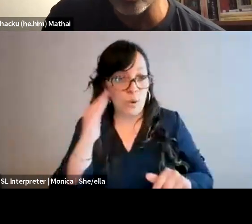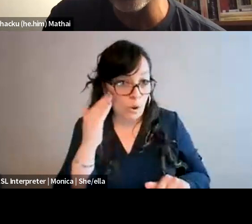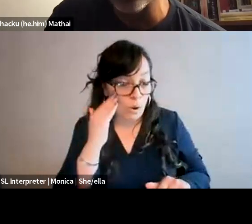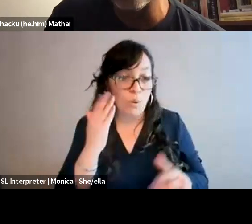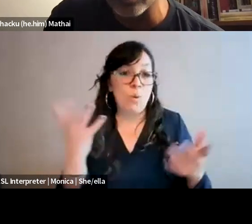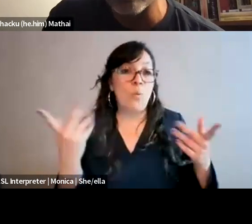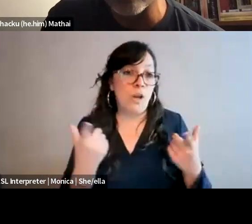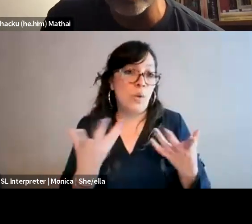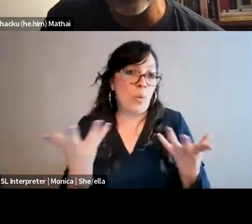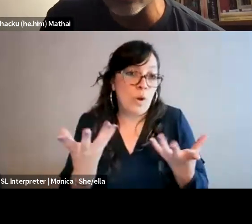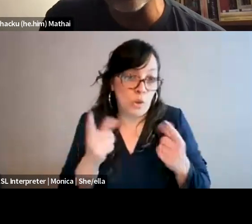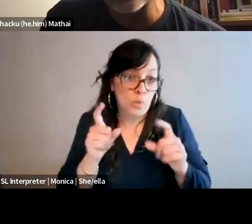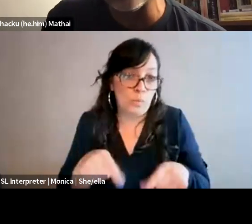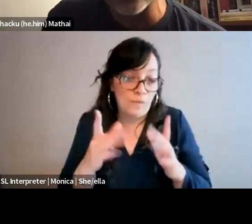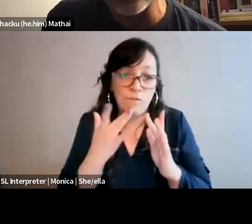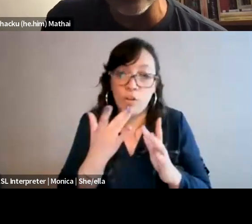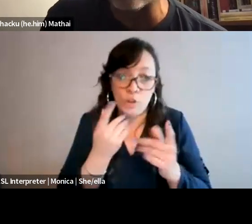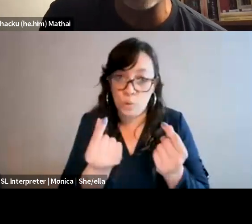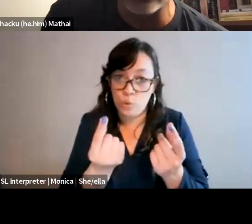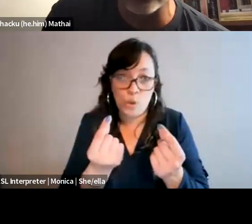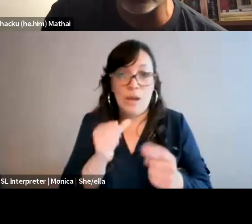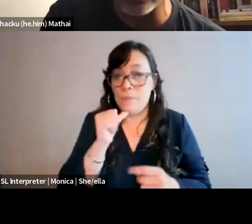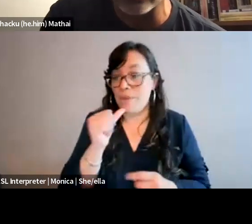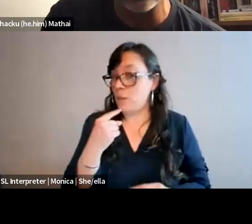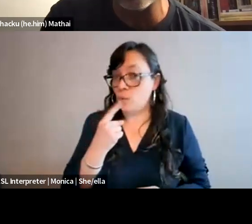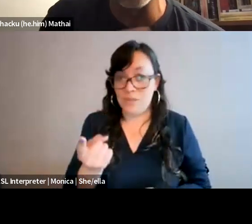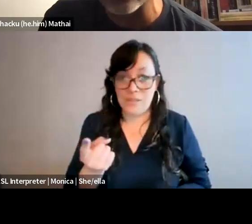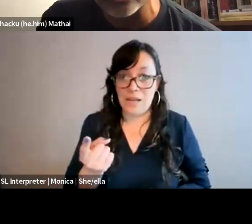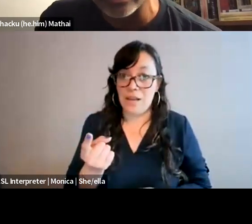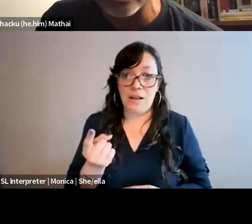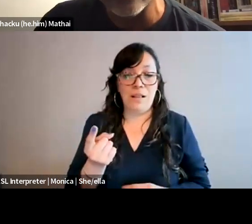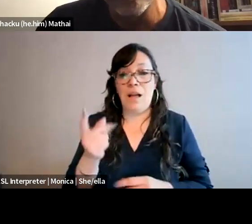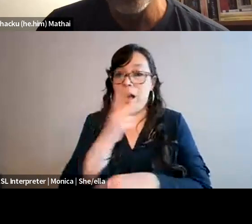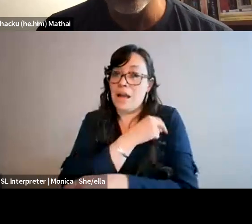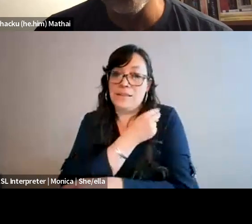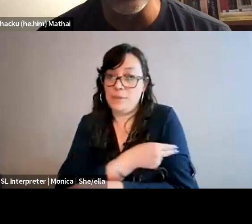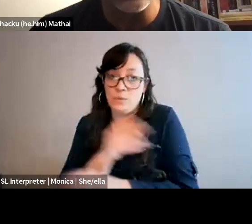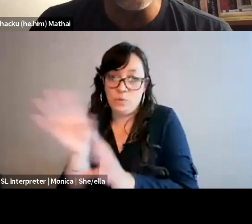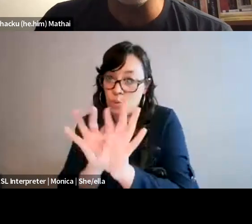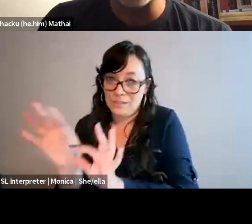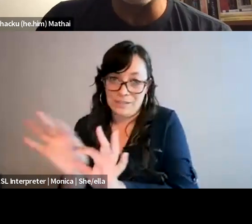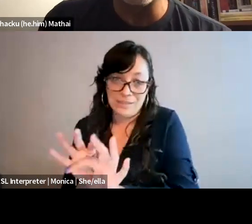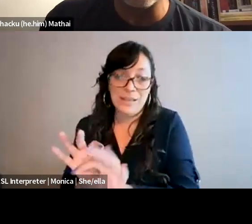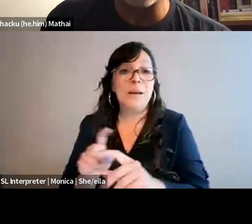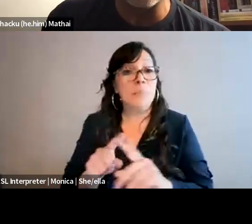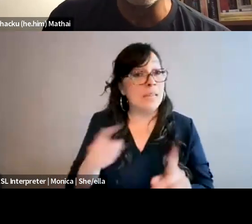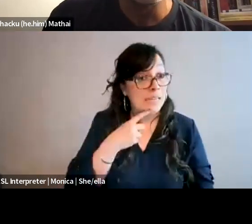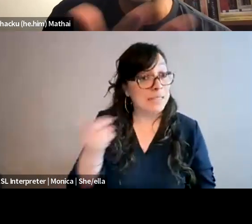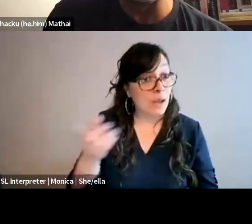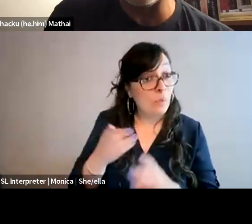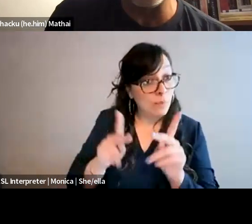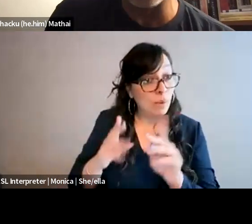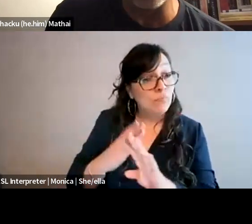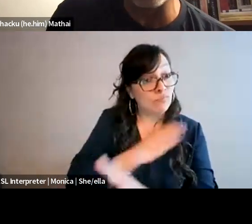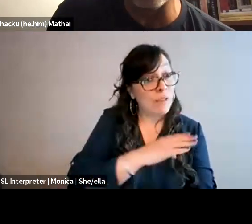people know what you would prefer, but they don't get to dictate hospital choices or things like that. But it can tell people ahead of time,